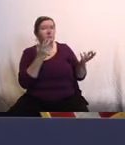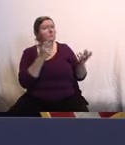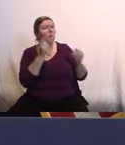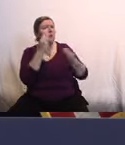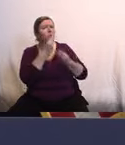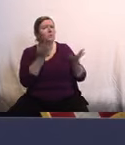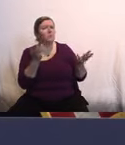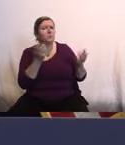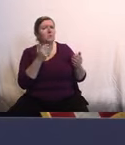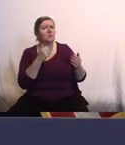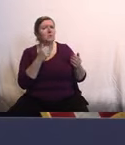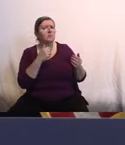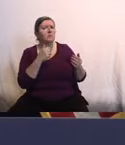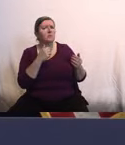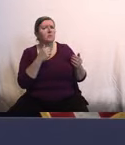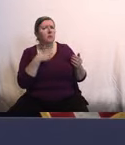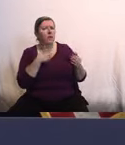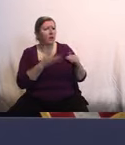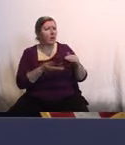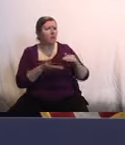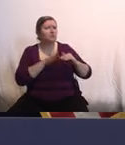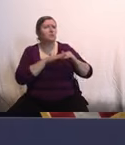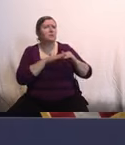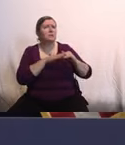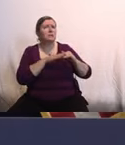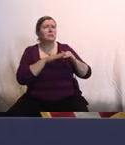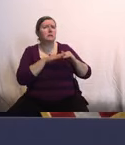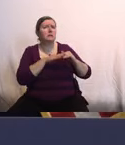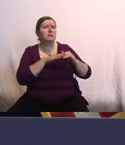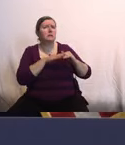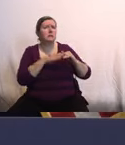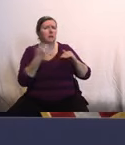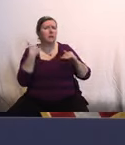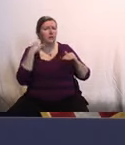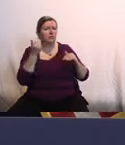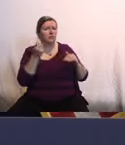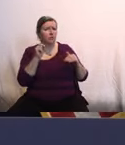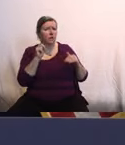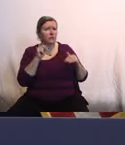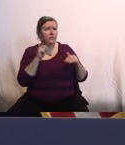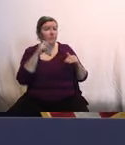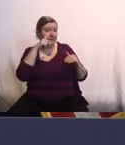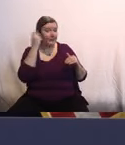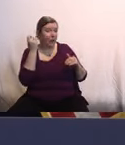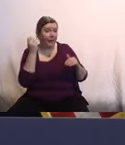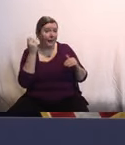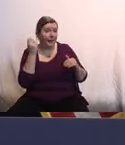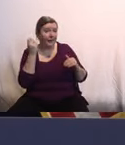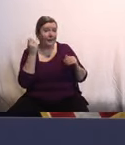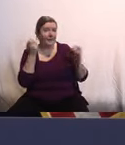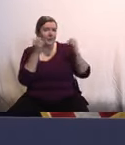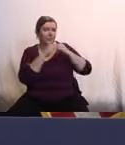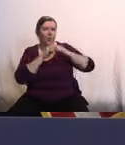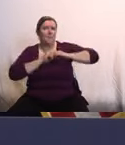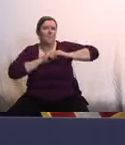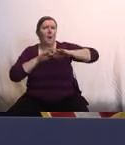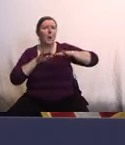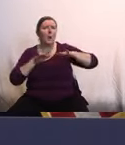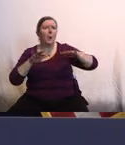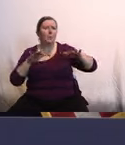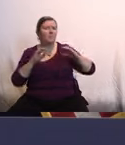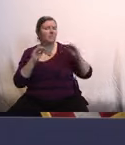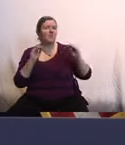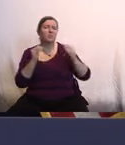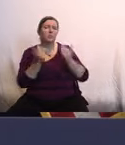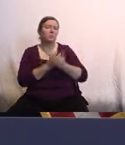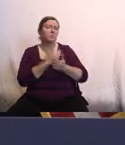no choice. I think that day we had literally 30,000 positive cases. So no news to break there. This is something we want to